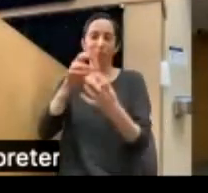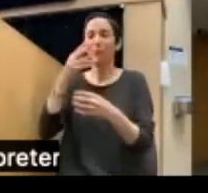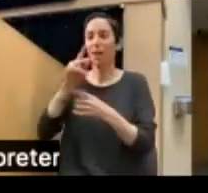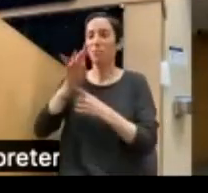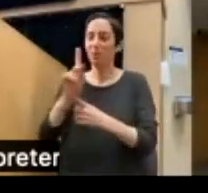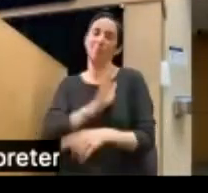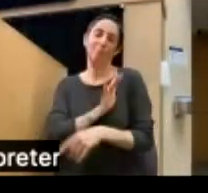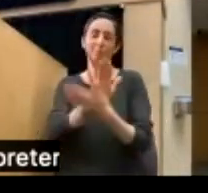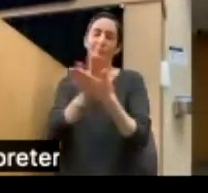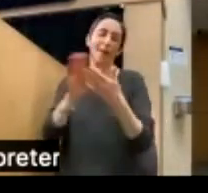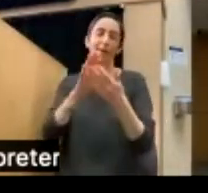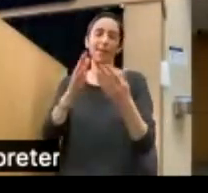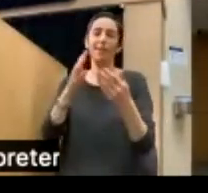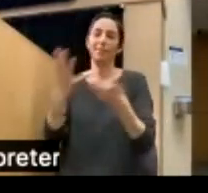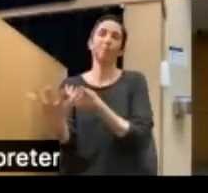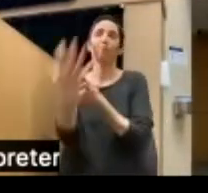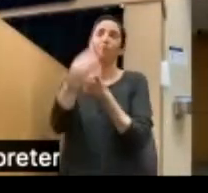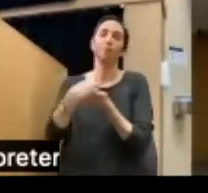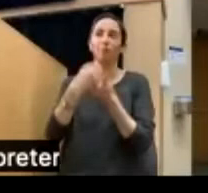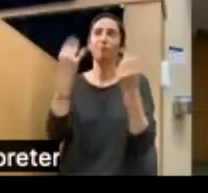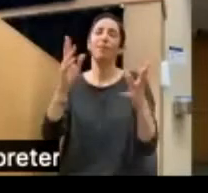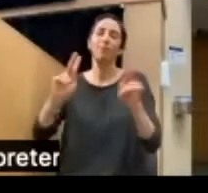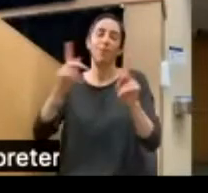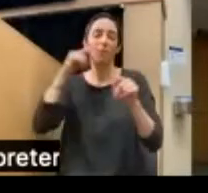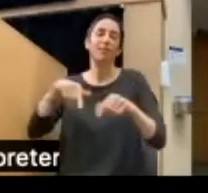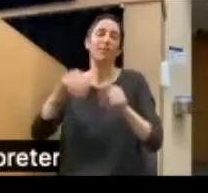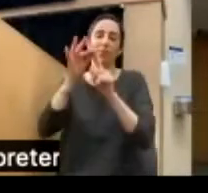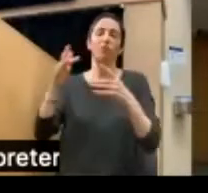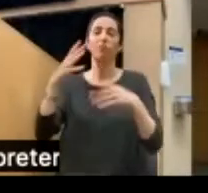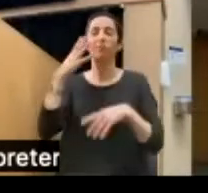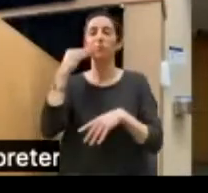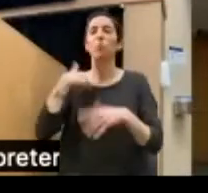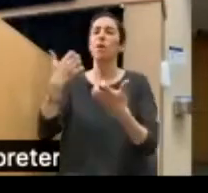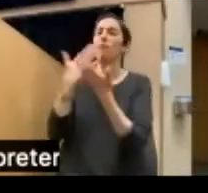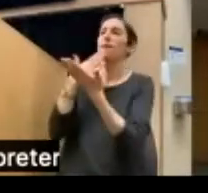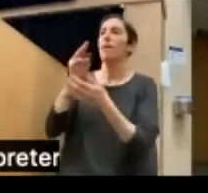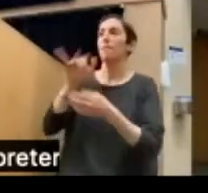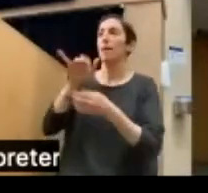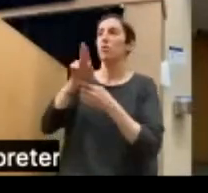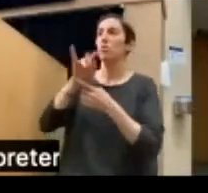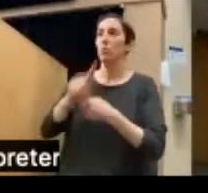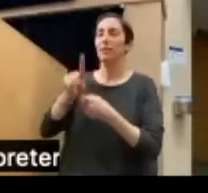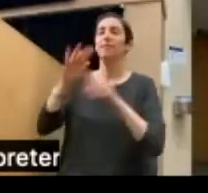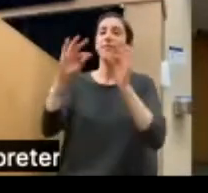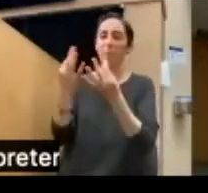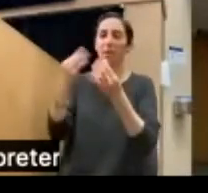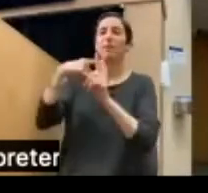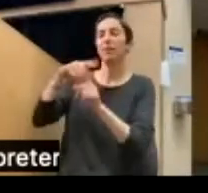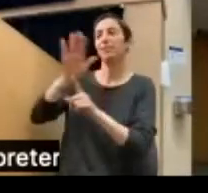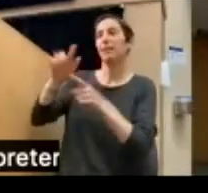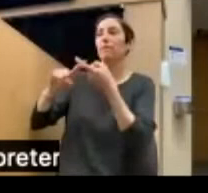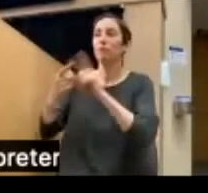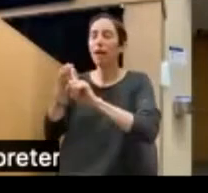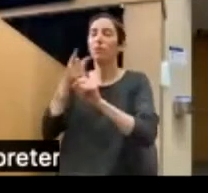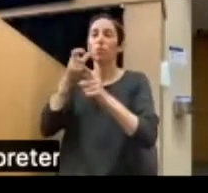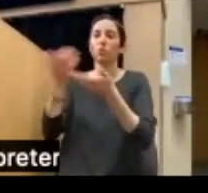to share in this special experience. I'd like to thank the Meyerowitz family who is here with close friends, both in person